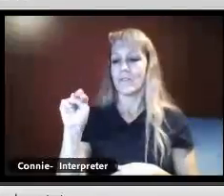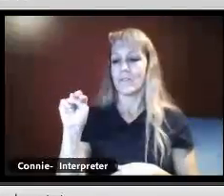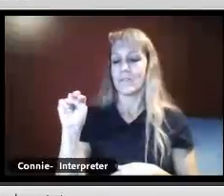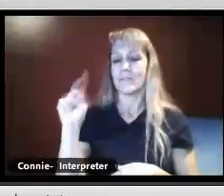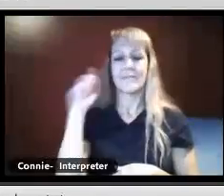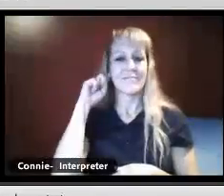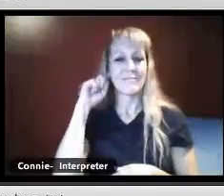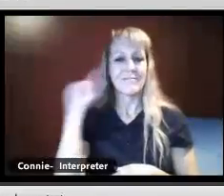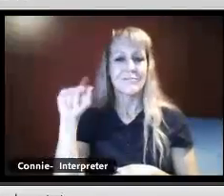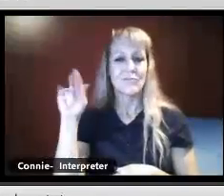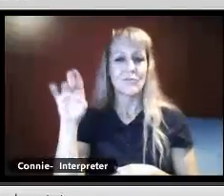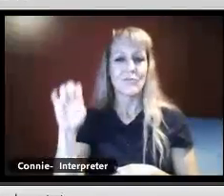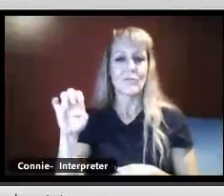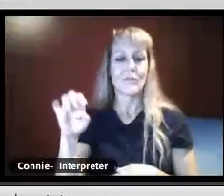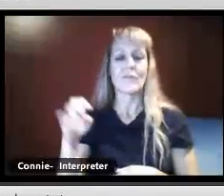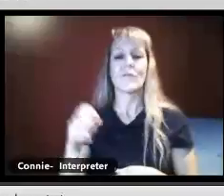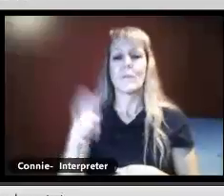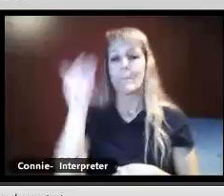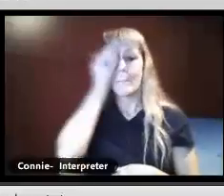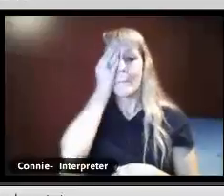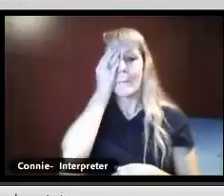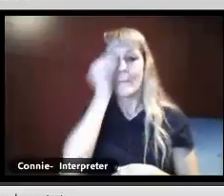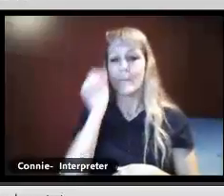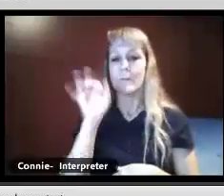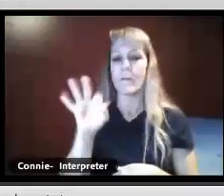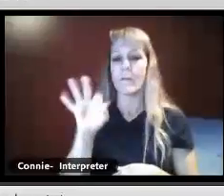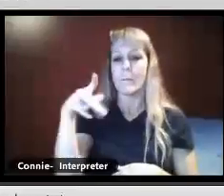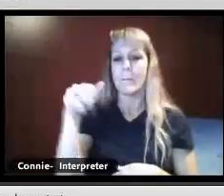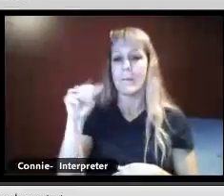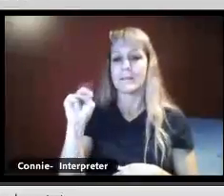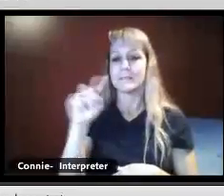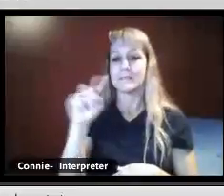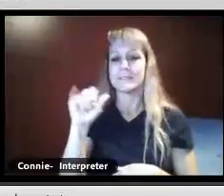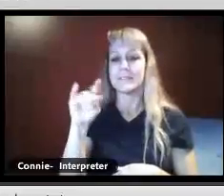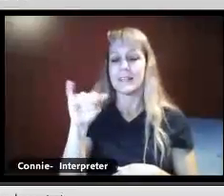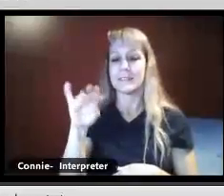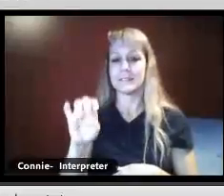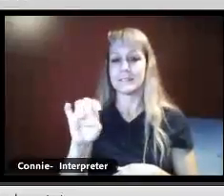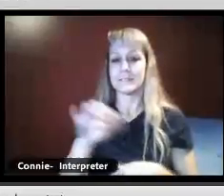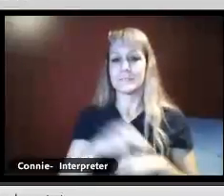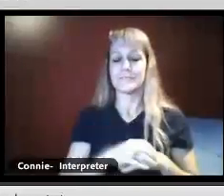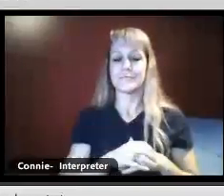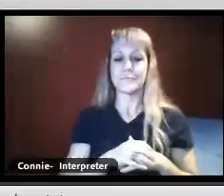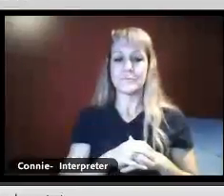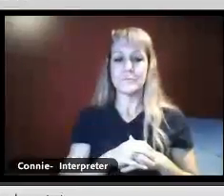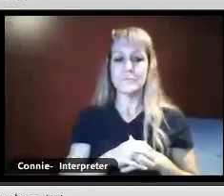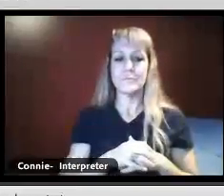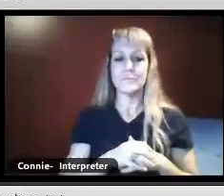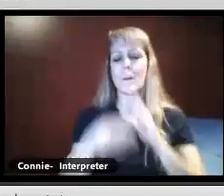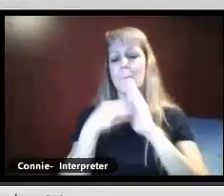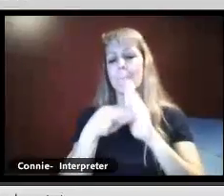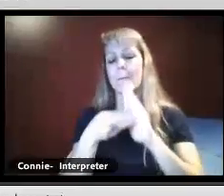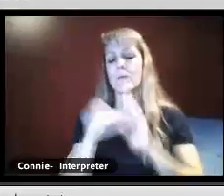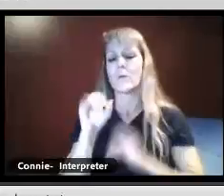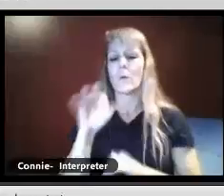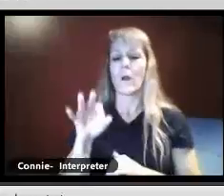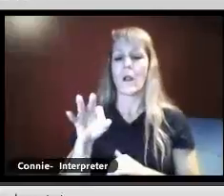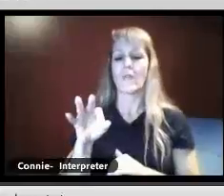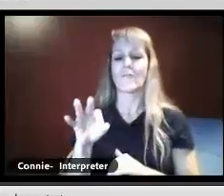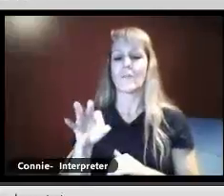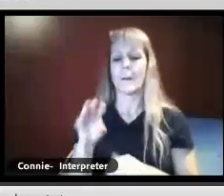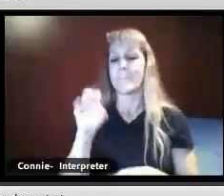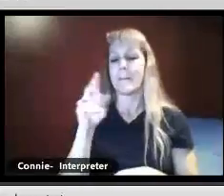from Pirates of Penzance. The original song is I Am the Very Model of a Modern Major General. I'm sure, Aaron Blumberg, you know exactly what I'm talking